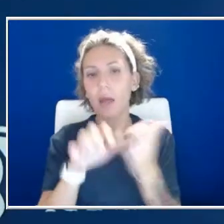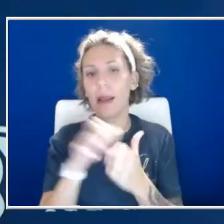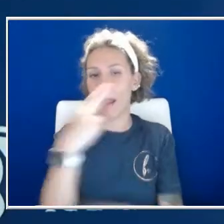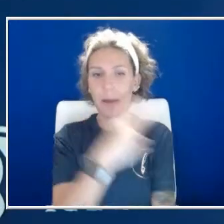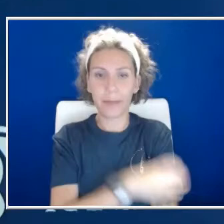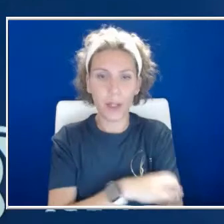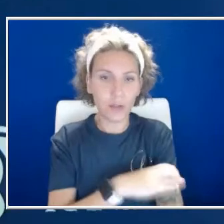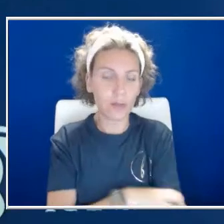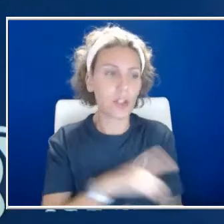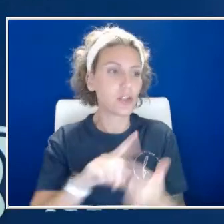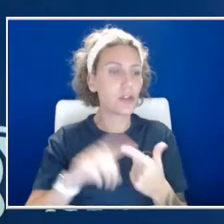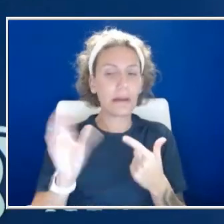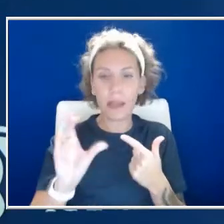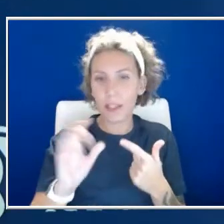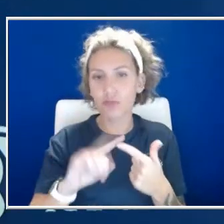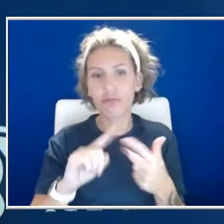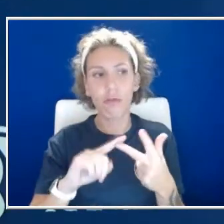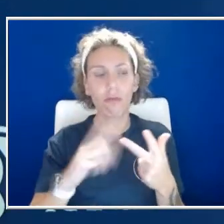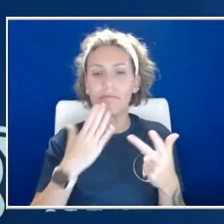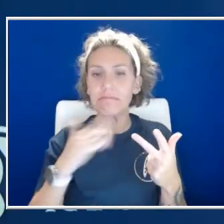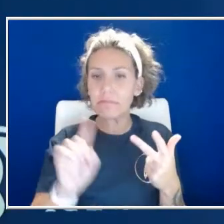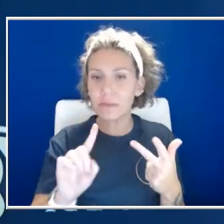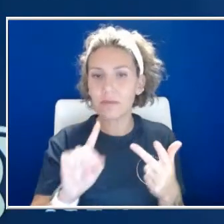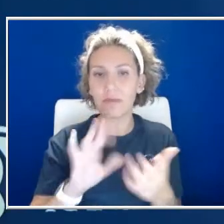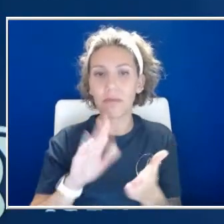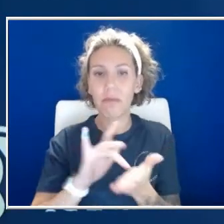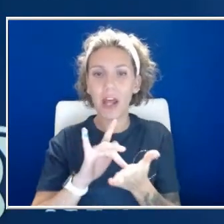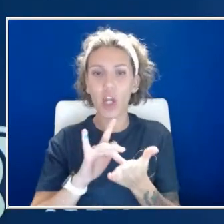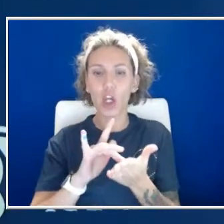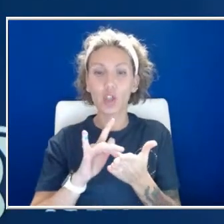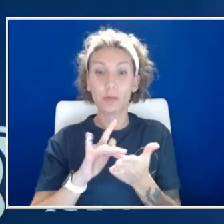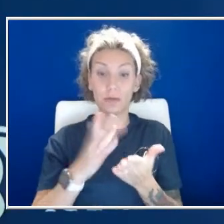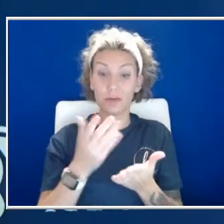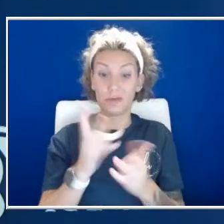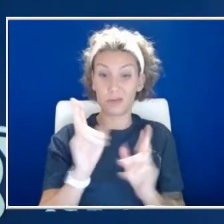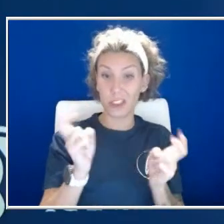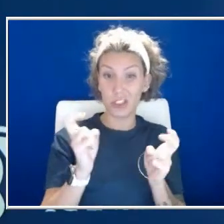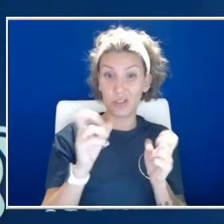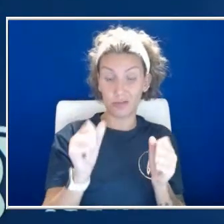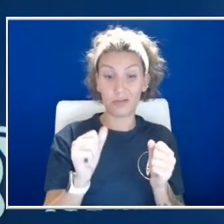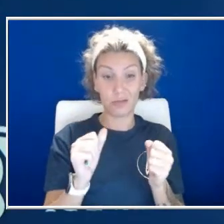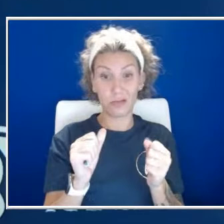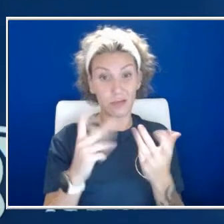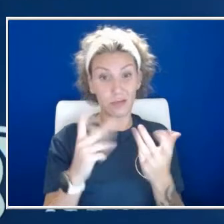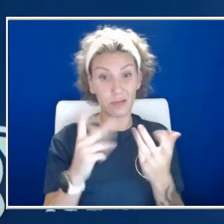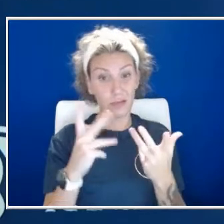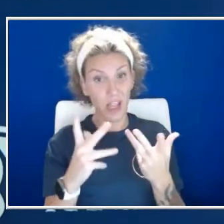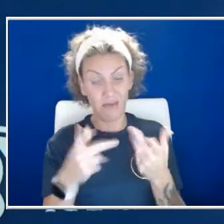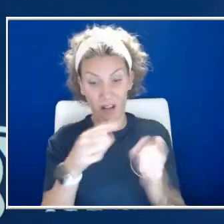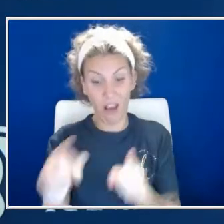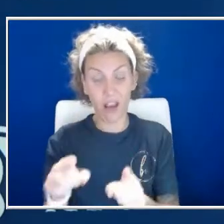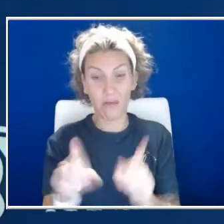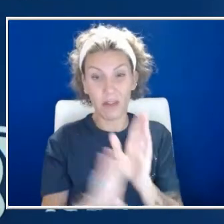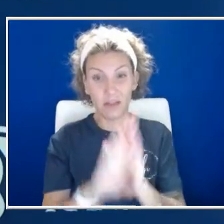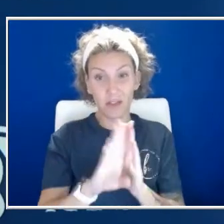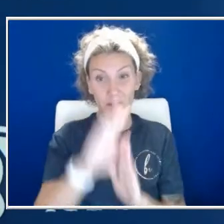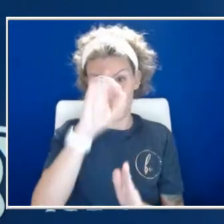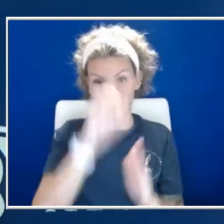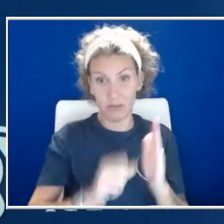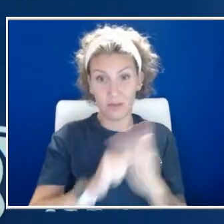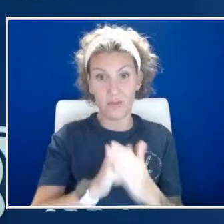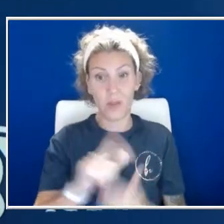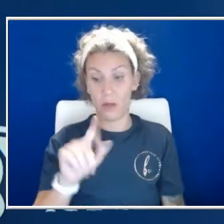cholesterol, diabetes, these are medical conditions that can add up to wear and tear on your blood vessels and you can develop a stroke. Actually, for Lori's case, they could